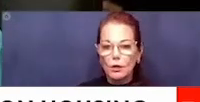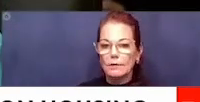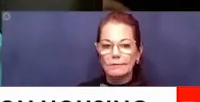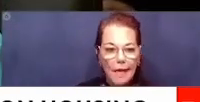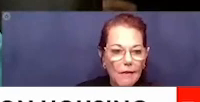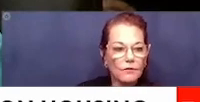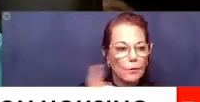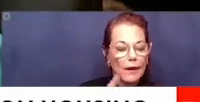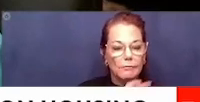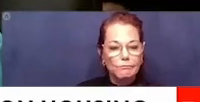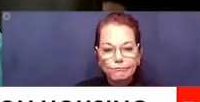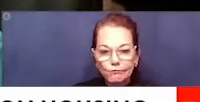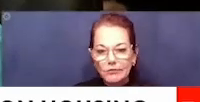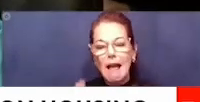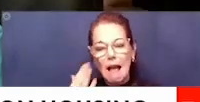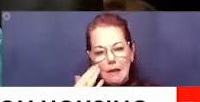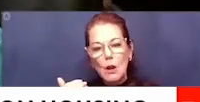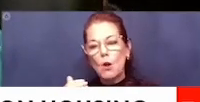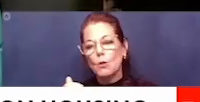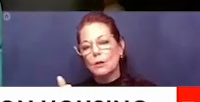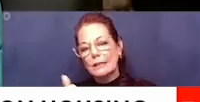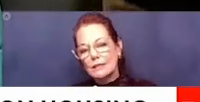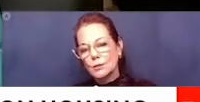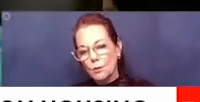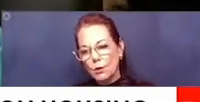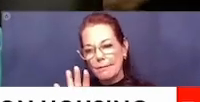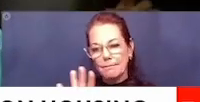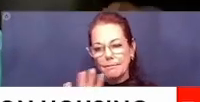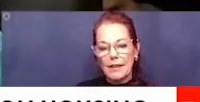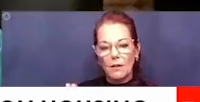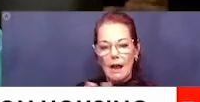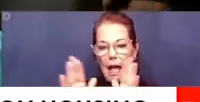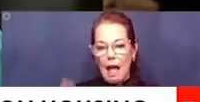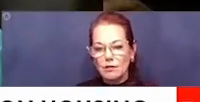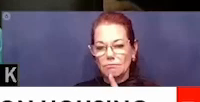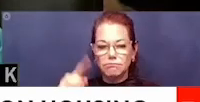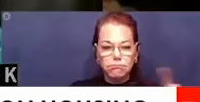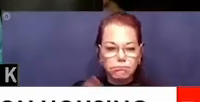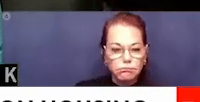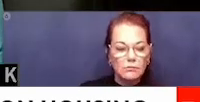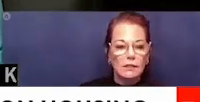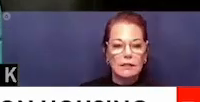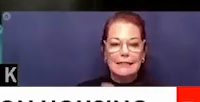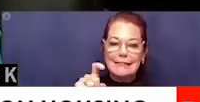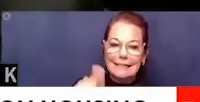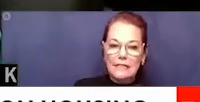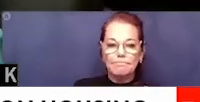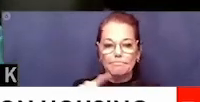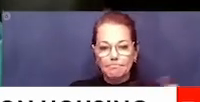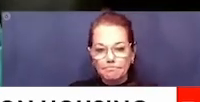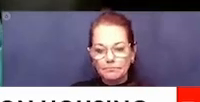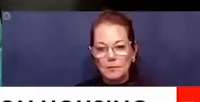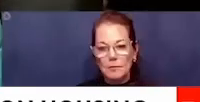housing stock is different and particular needs are different. And there's no getting around the need for a major